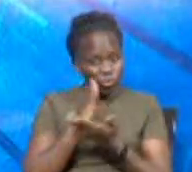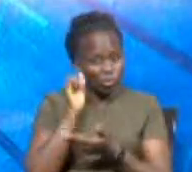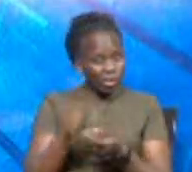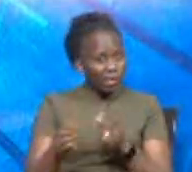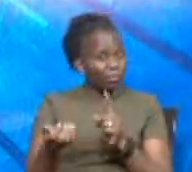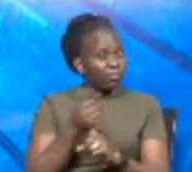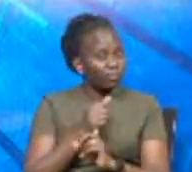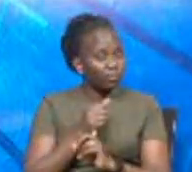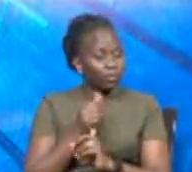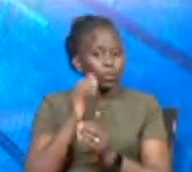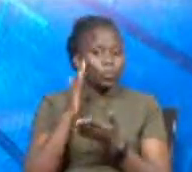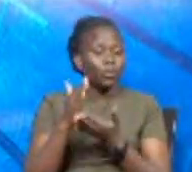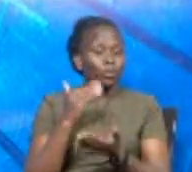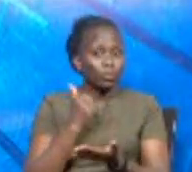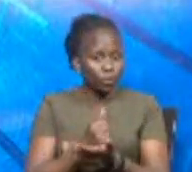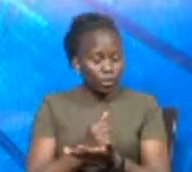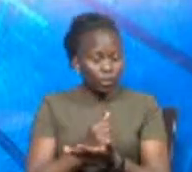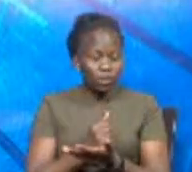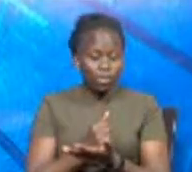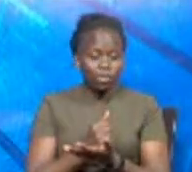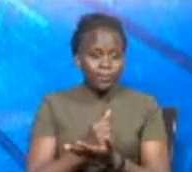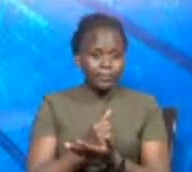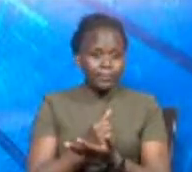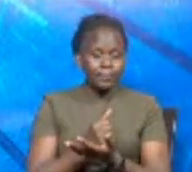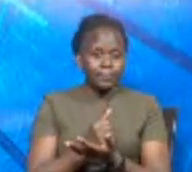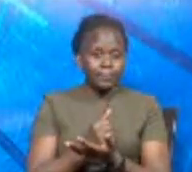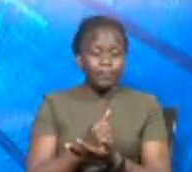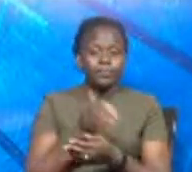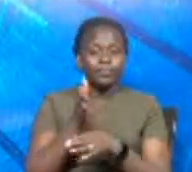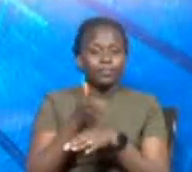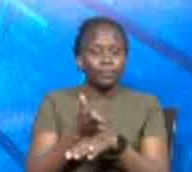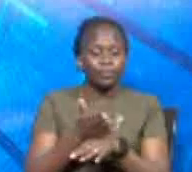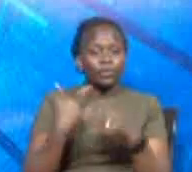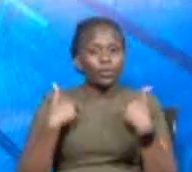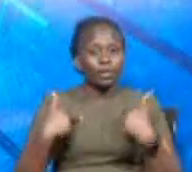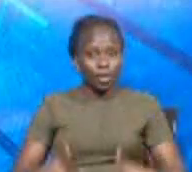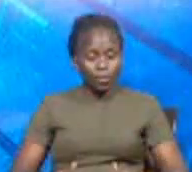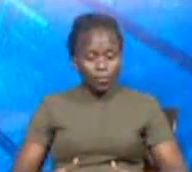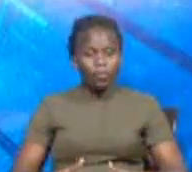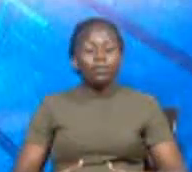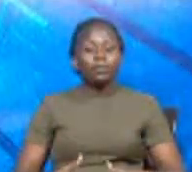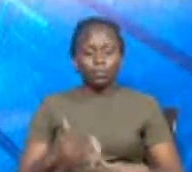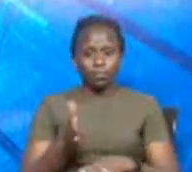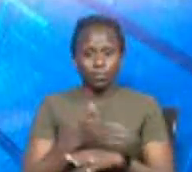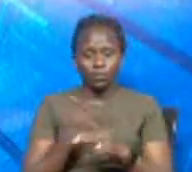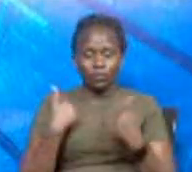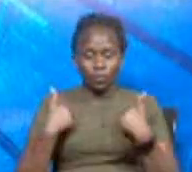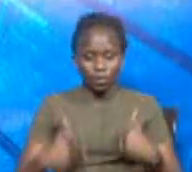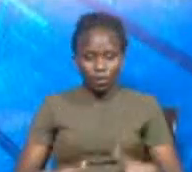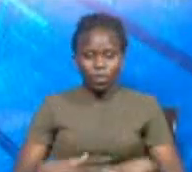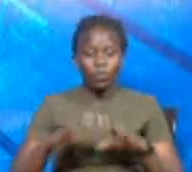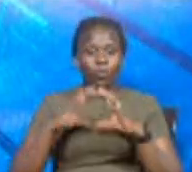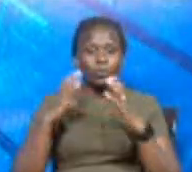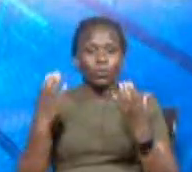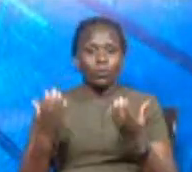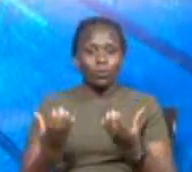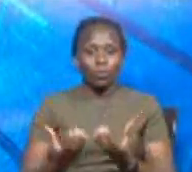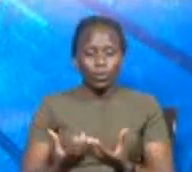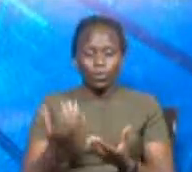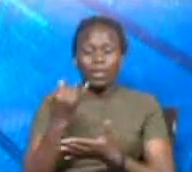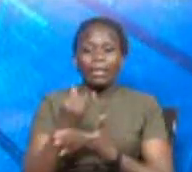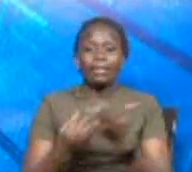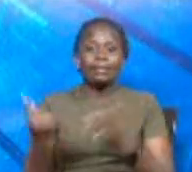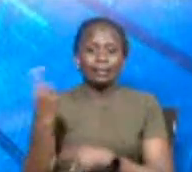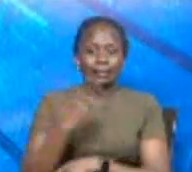target? Because according to the Ministry of Health's address to the World AIDS Day, 1st